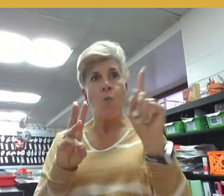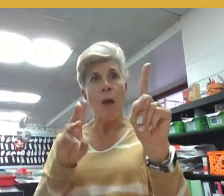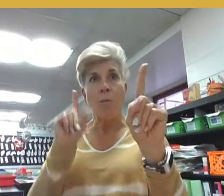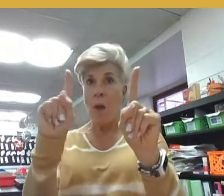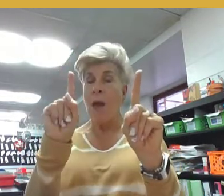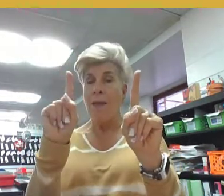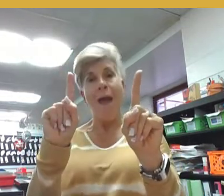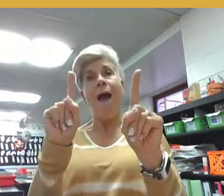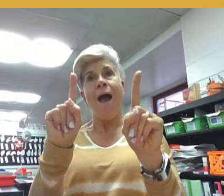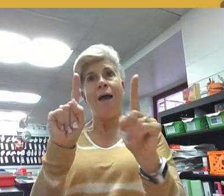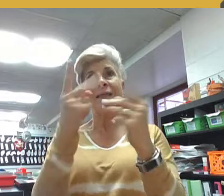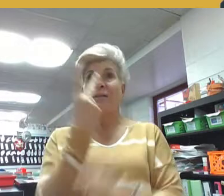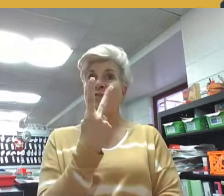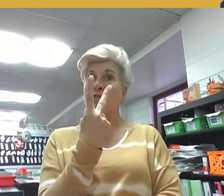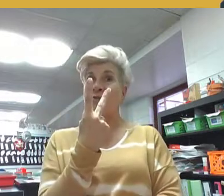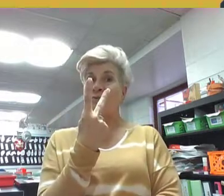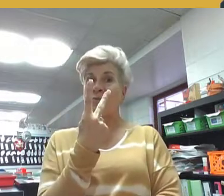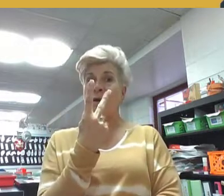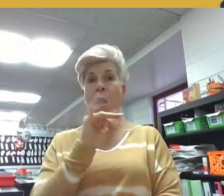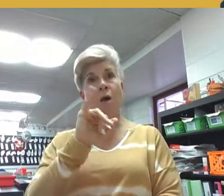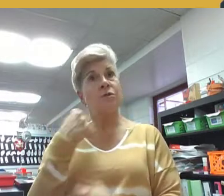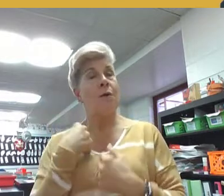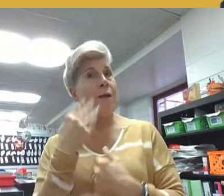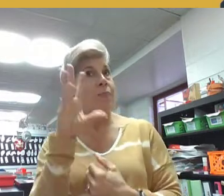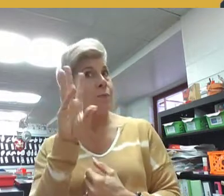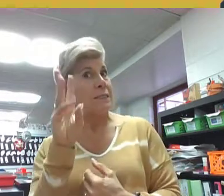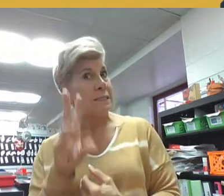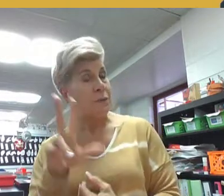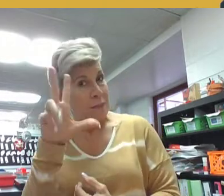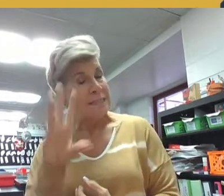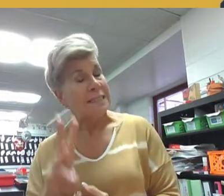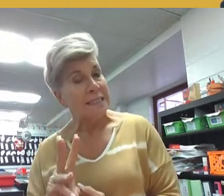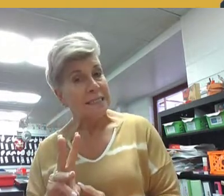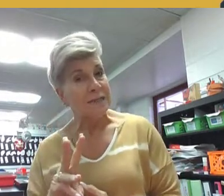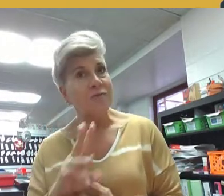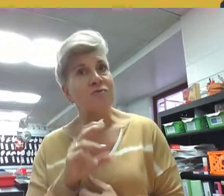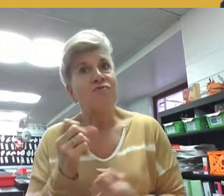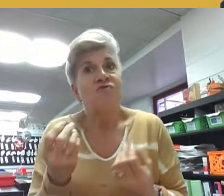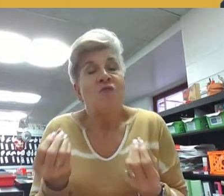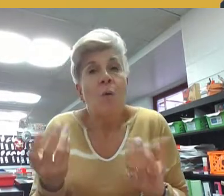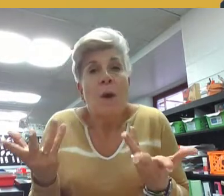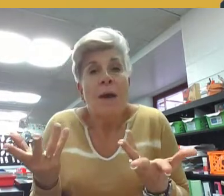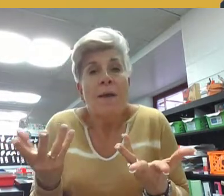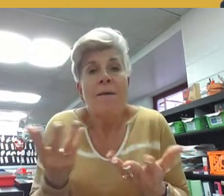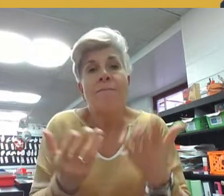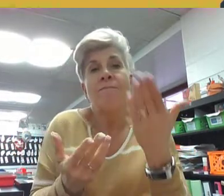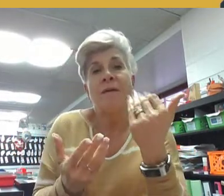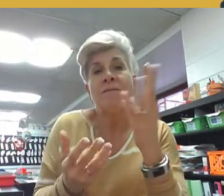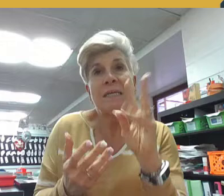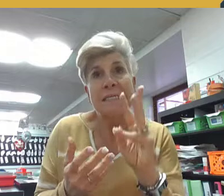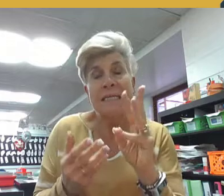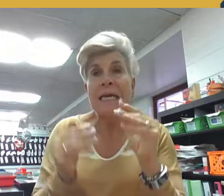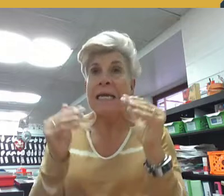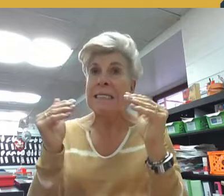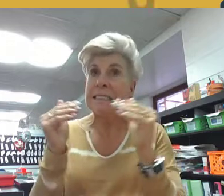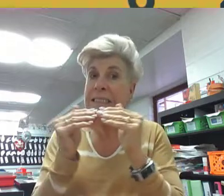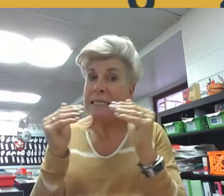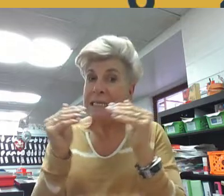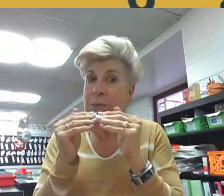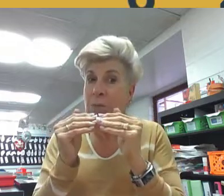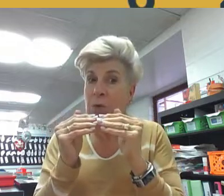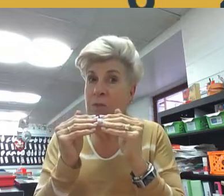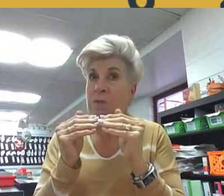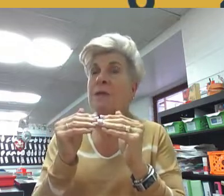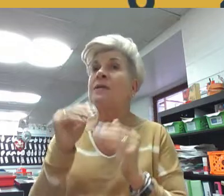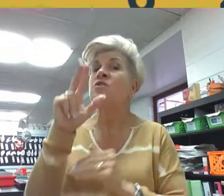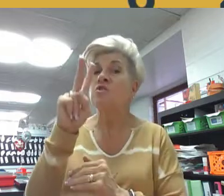We have 2 wholes. We also have 3 sixths. So, 15 sixths